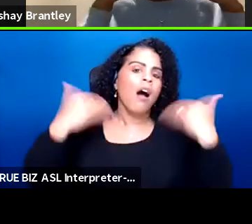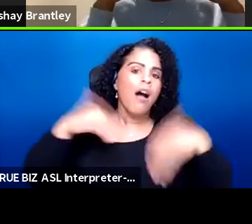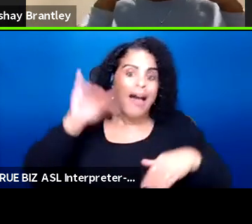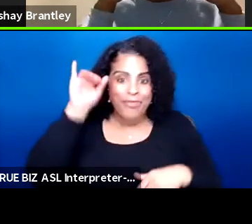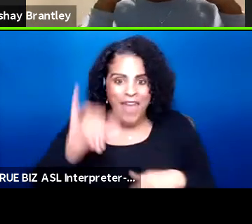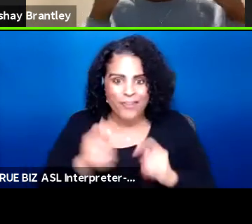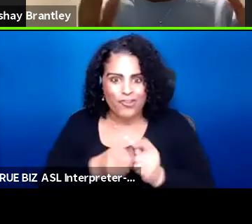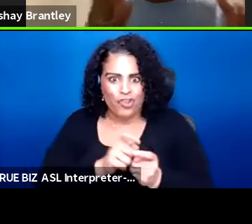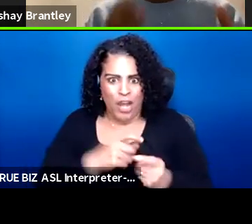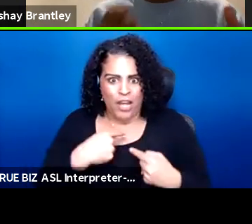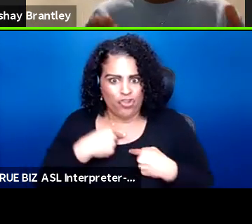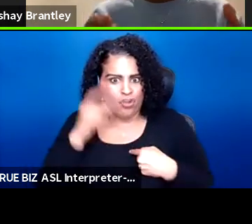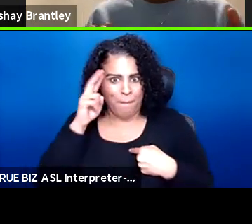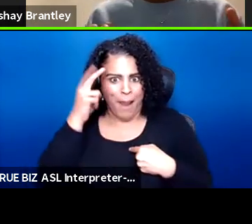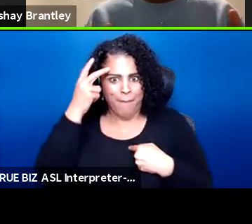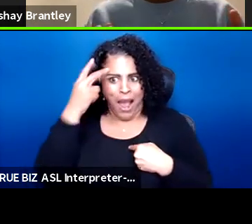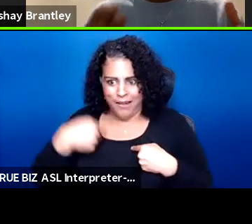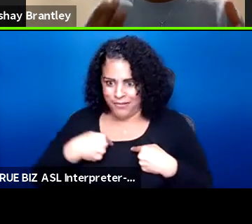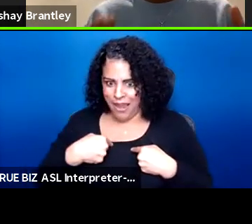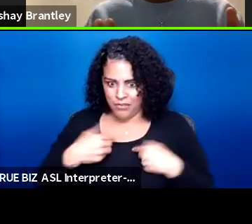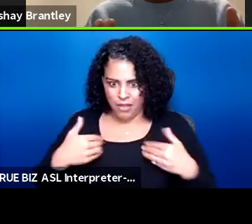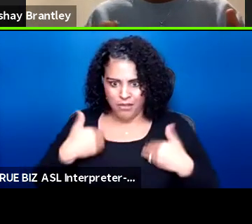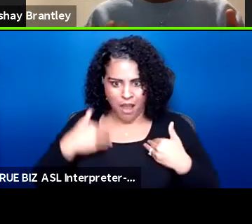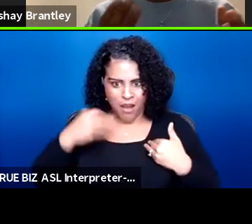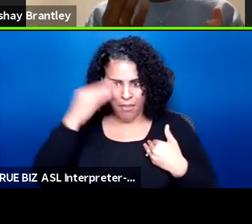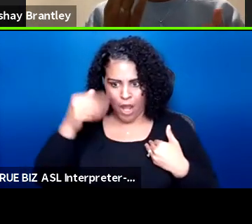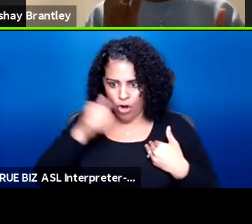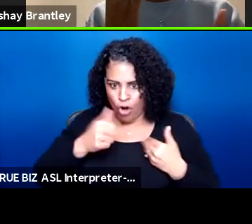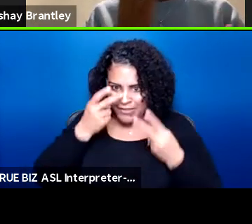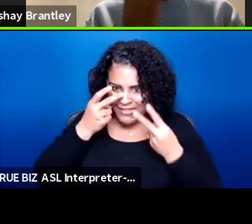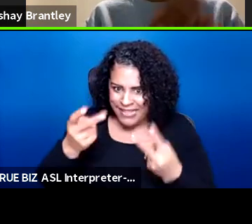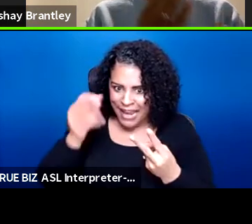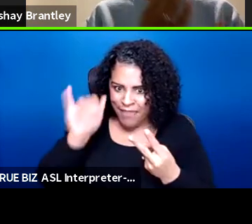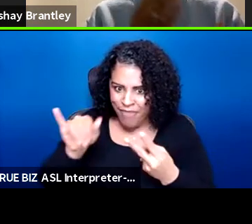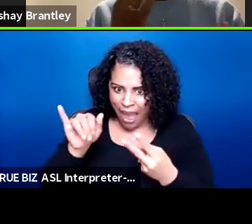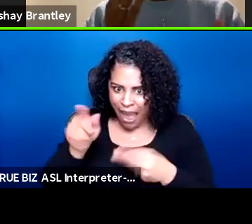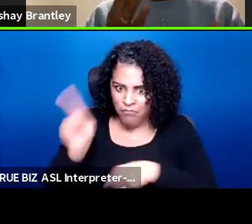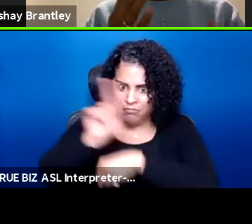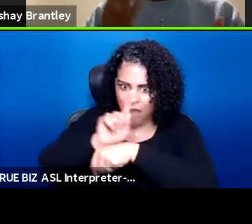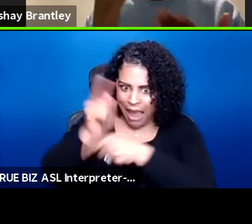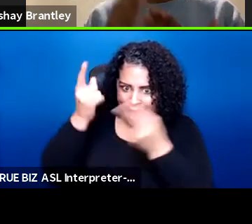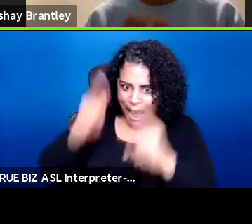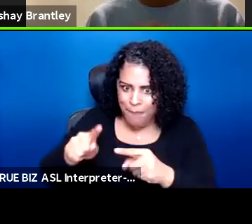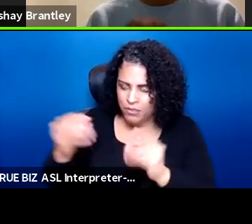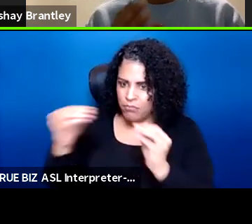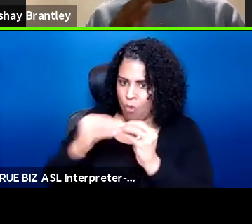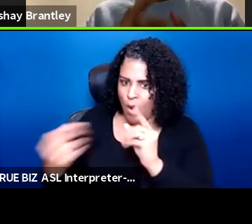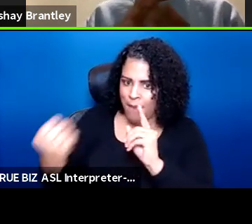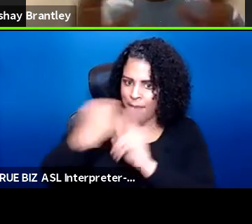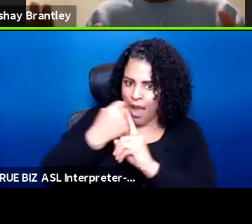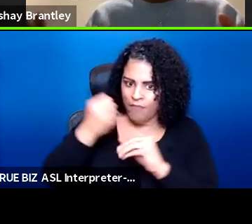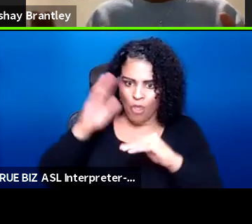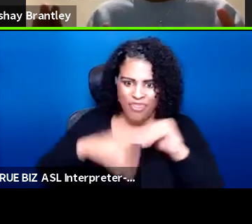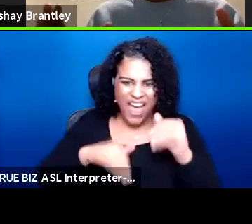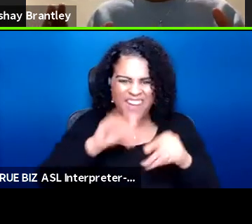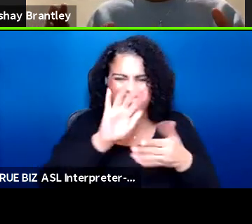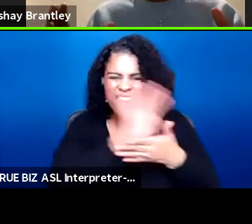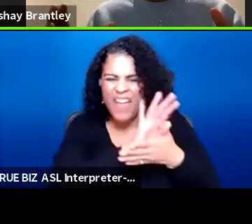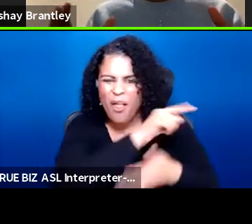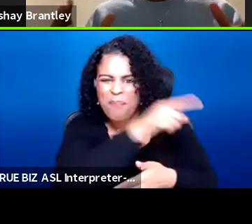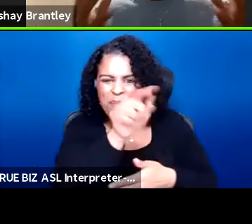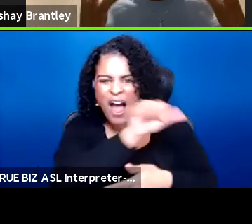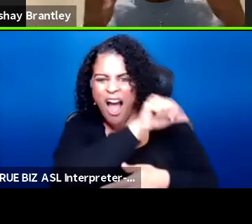That's changing my mind as a young Black girl. Seeing that, and it is so much more impactful than film or any other